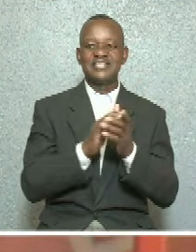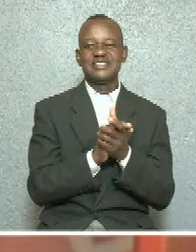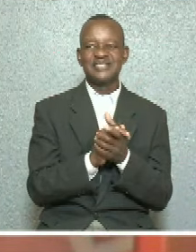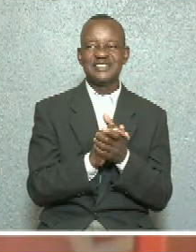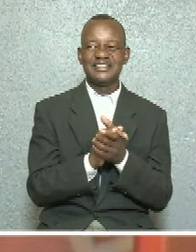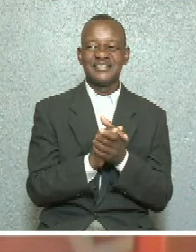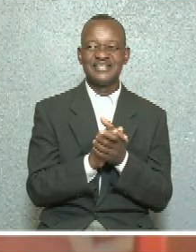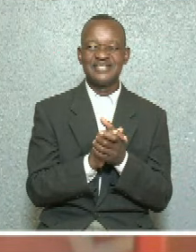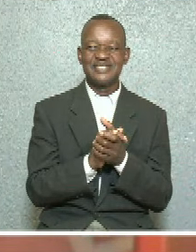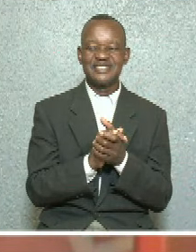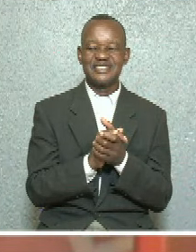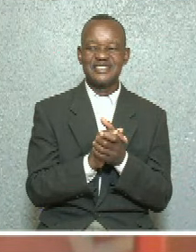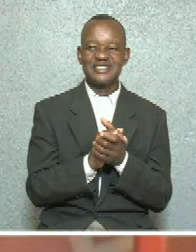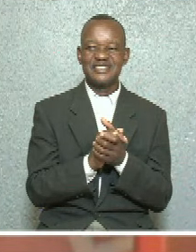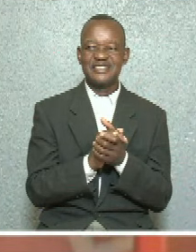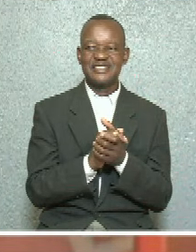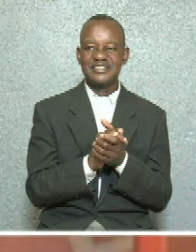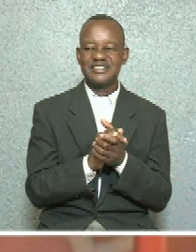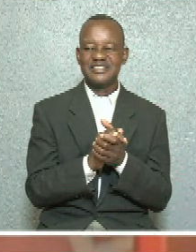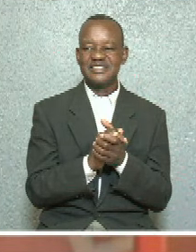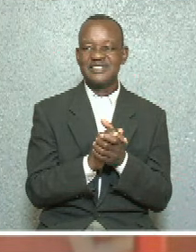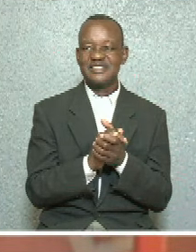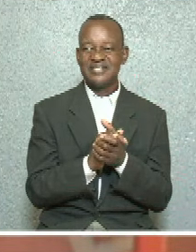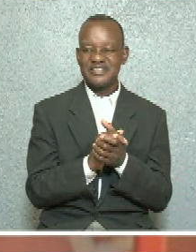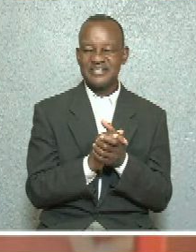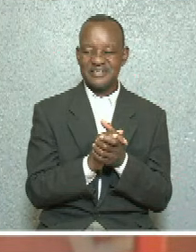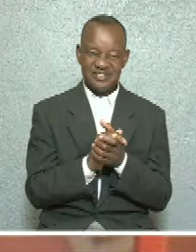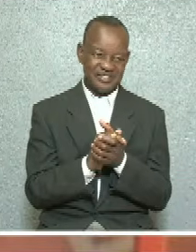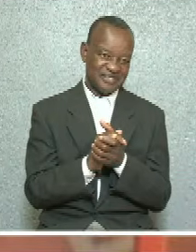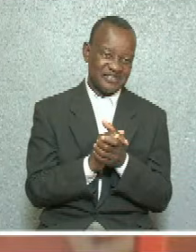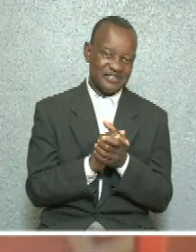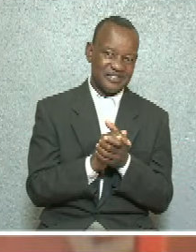Okay, I'll give him, and then who's next?